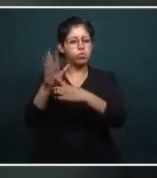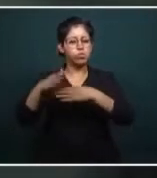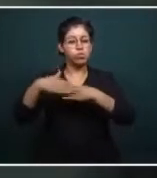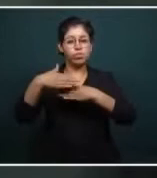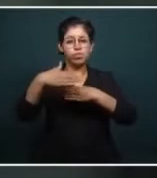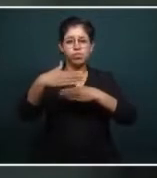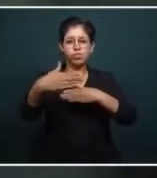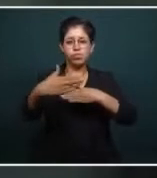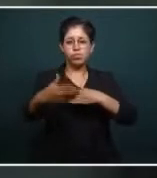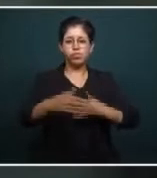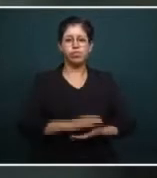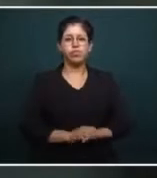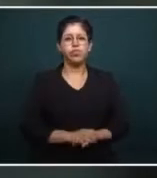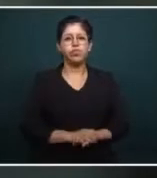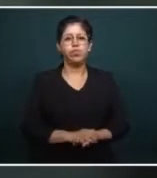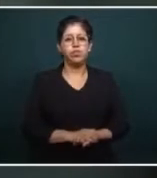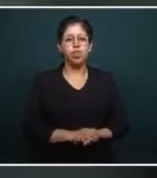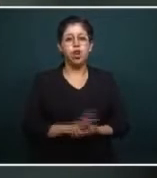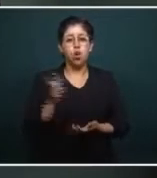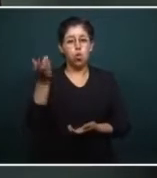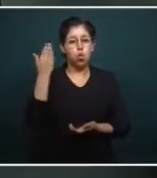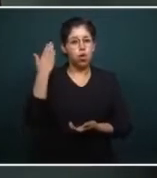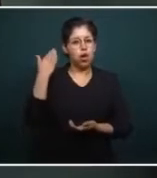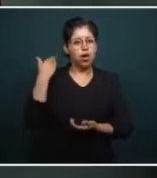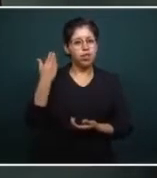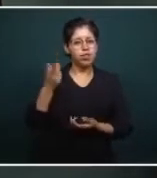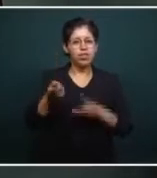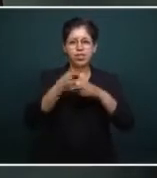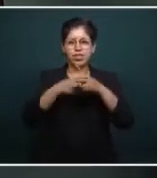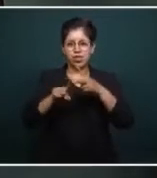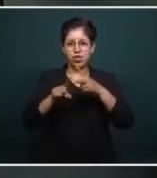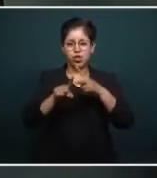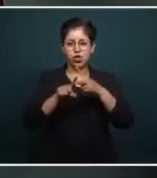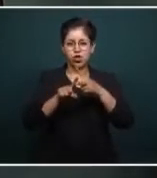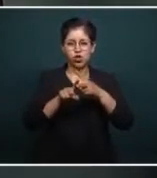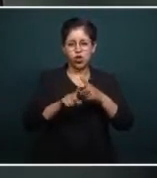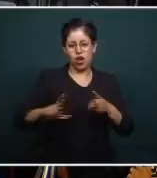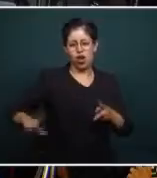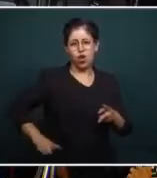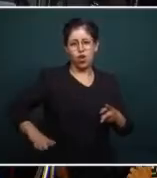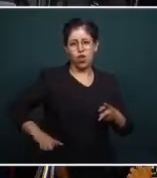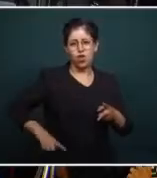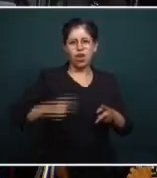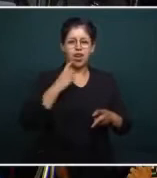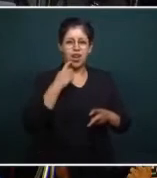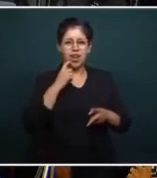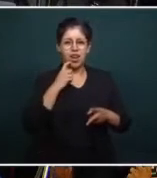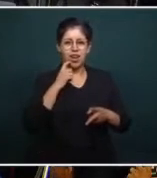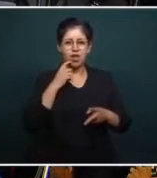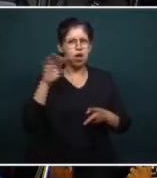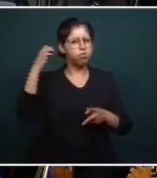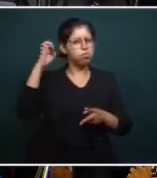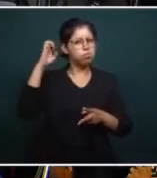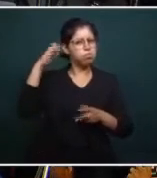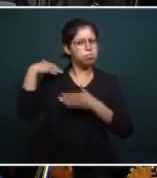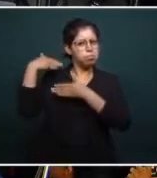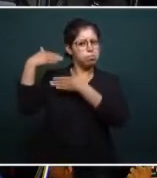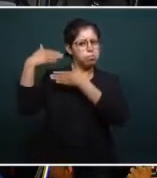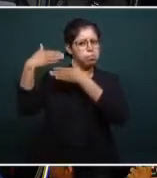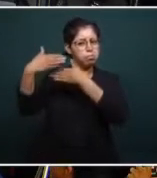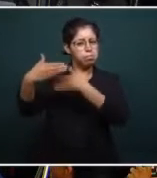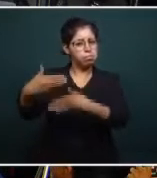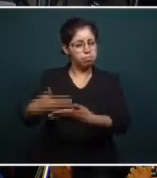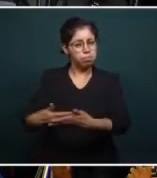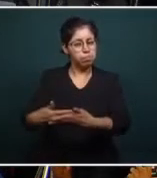it shows the advance since the administration started as of January.